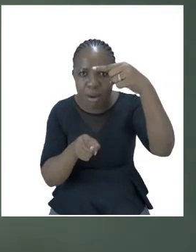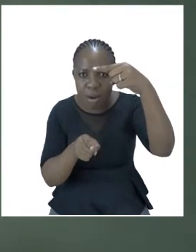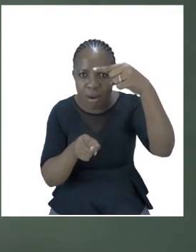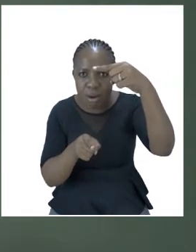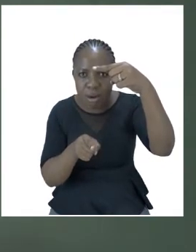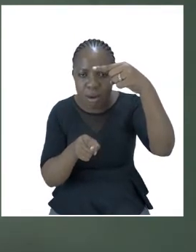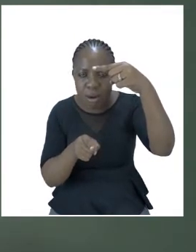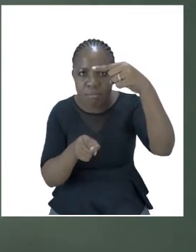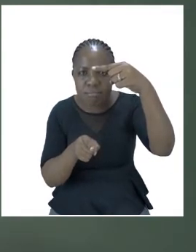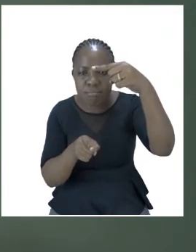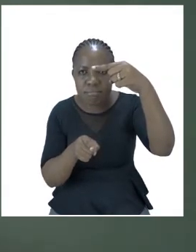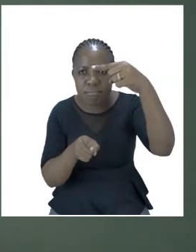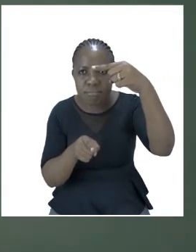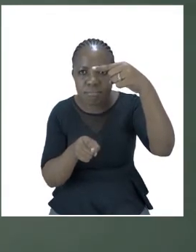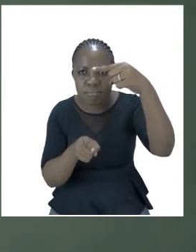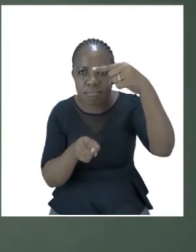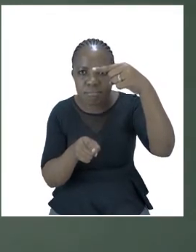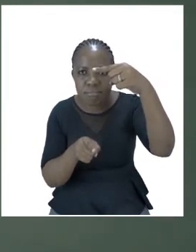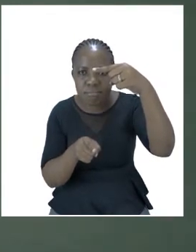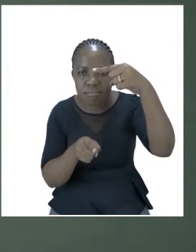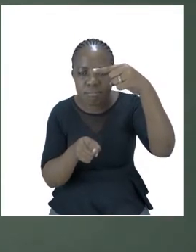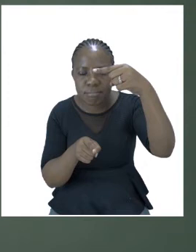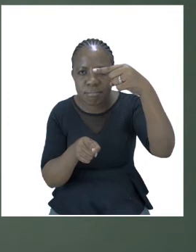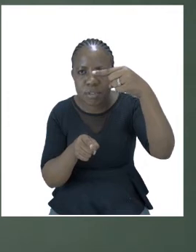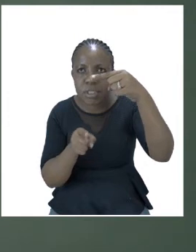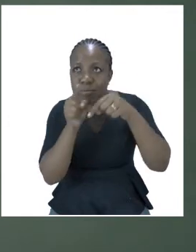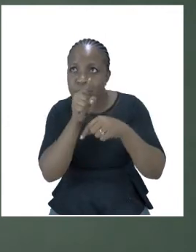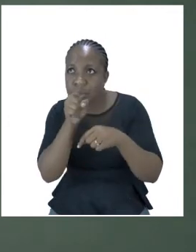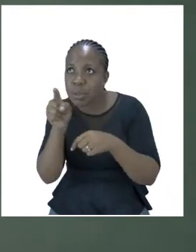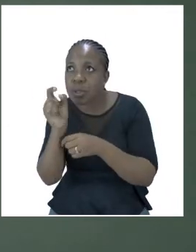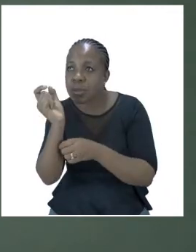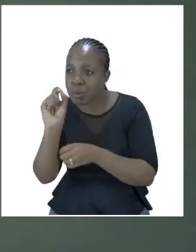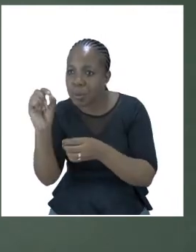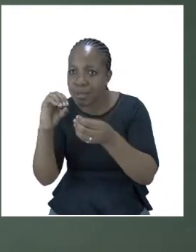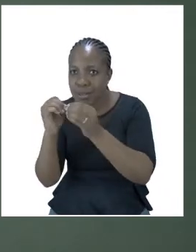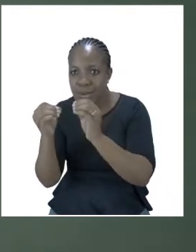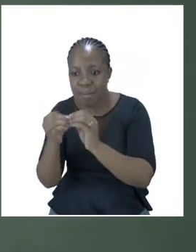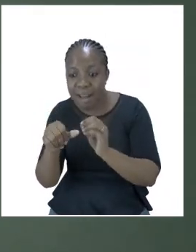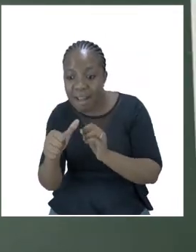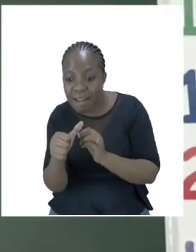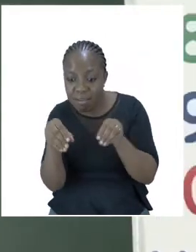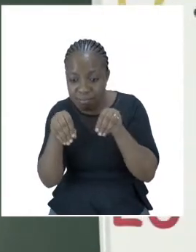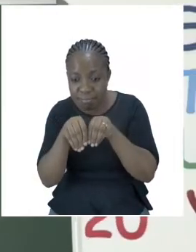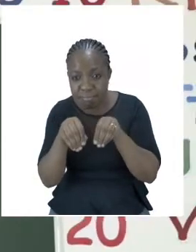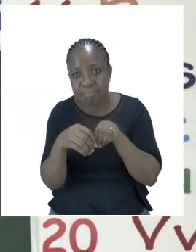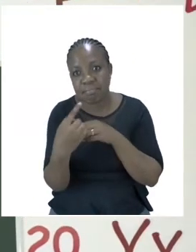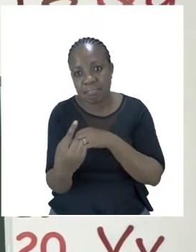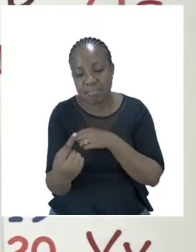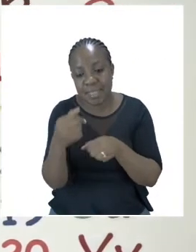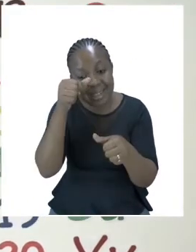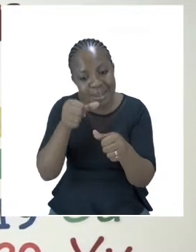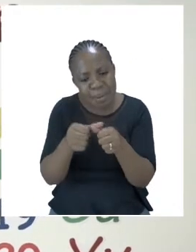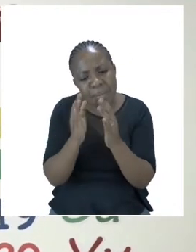is the one. The rest of them I want you to try by yourself. Now remember my children, take